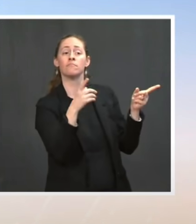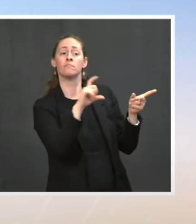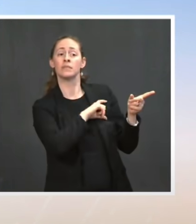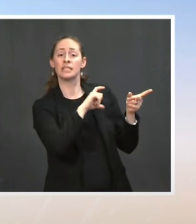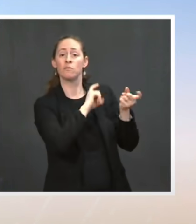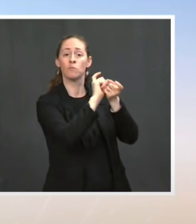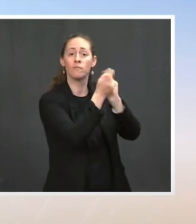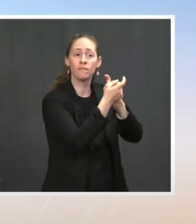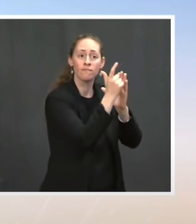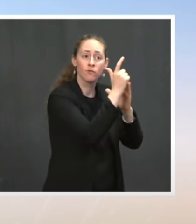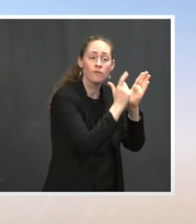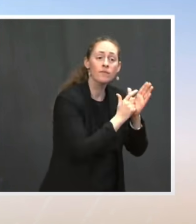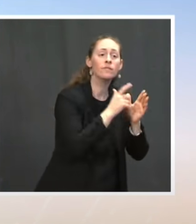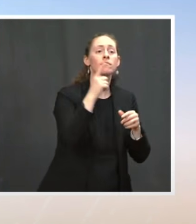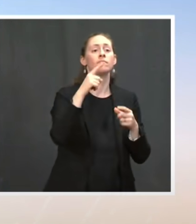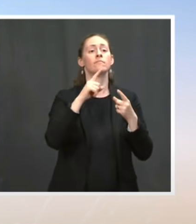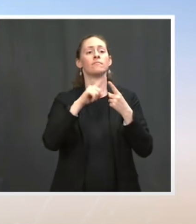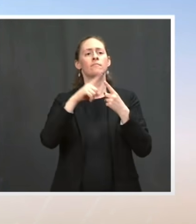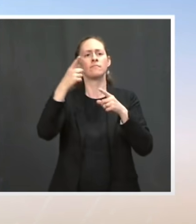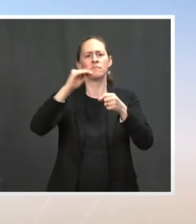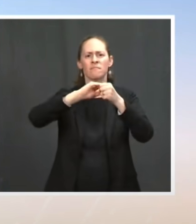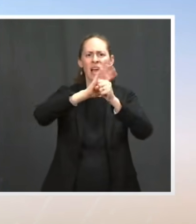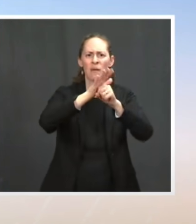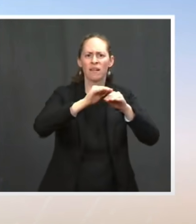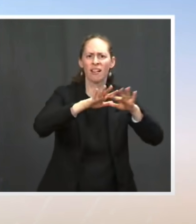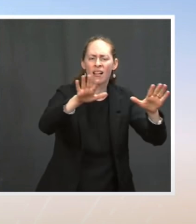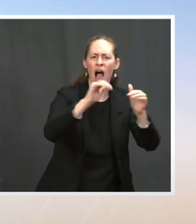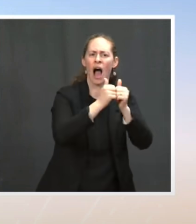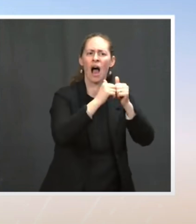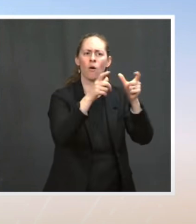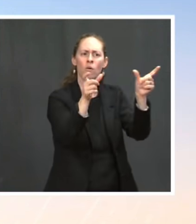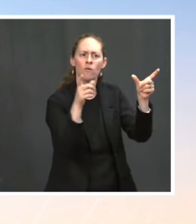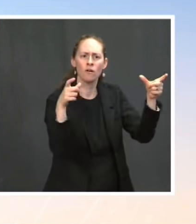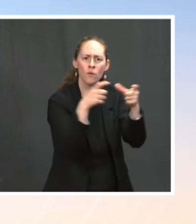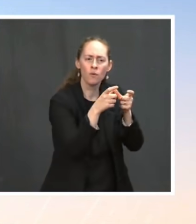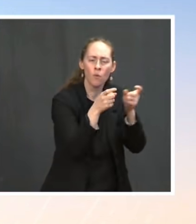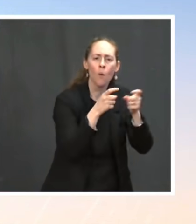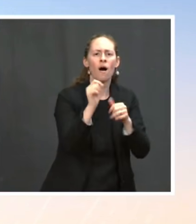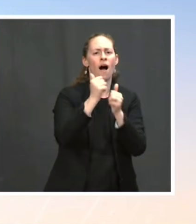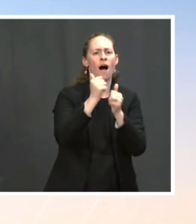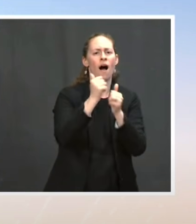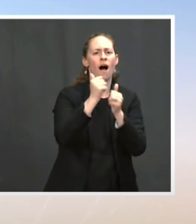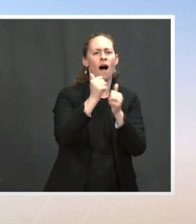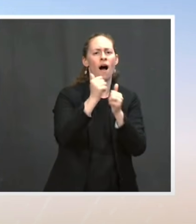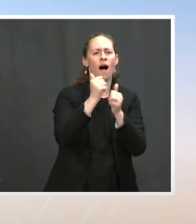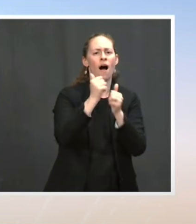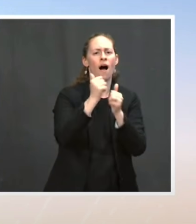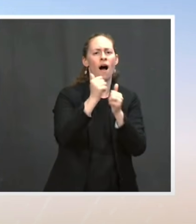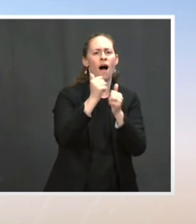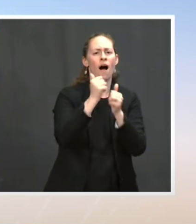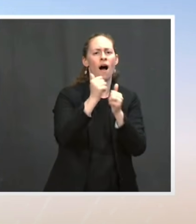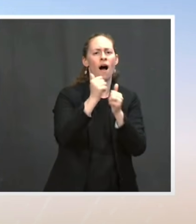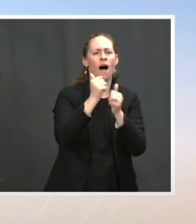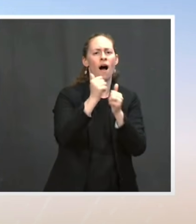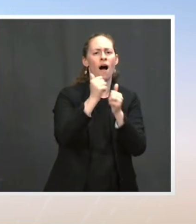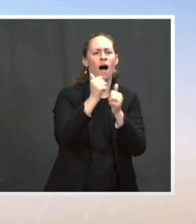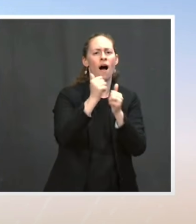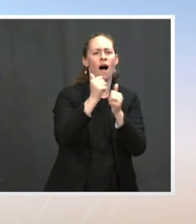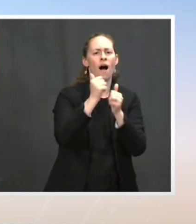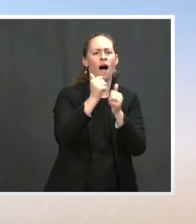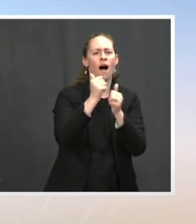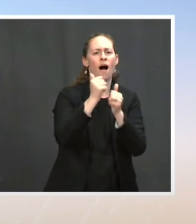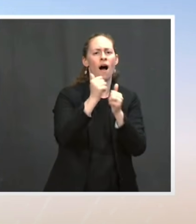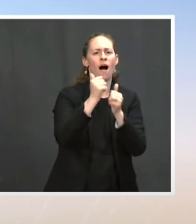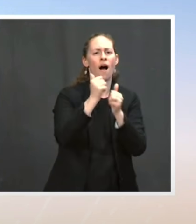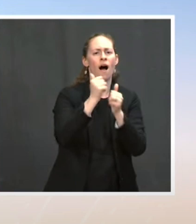the pandemic under control, and to putting Americans back to work. He was in the Senate for 36. Wait a second, LA. Did you hear